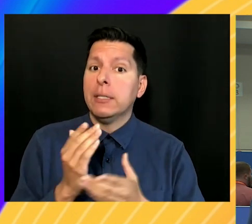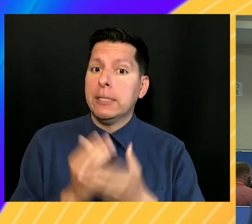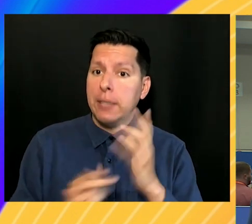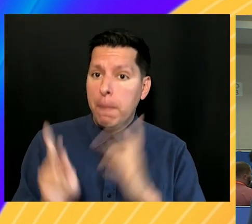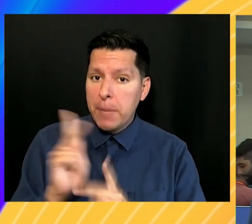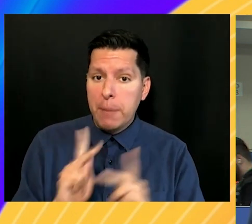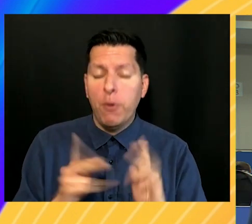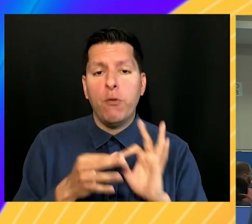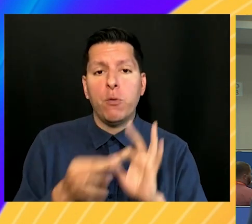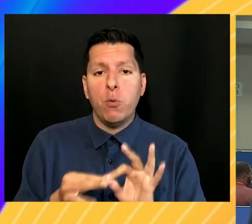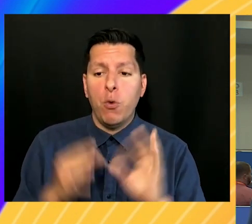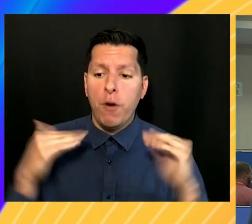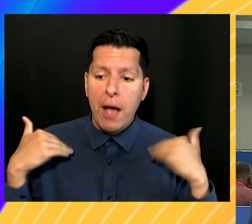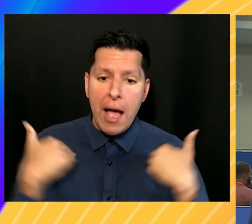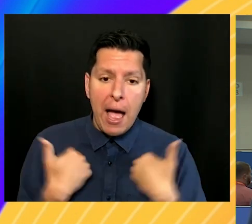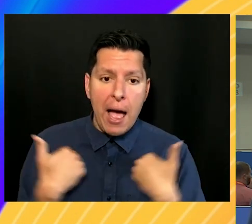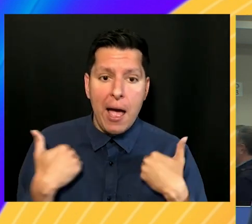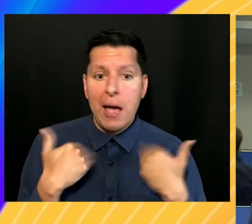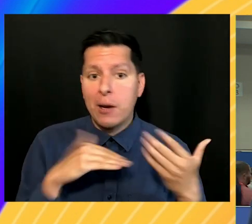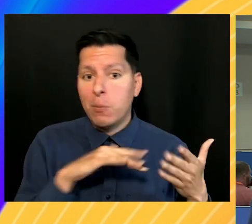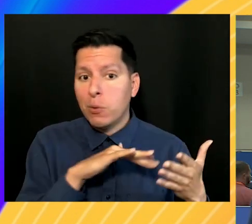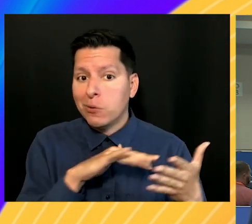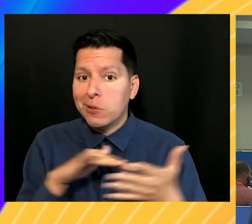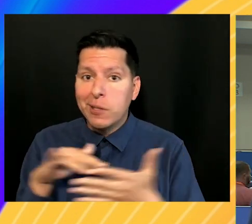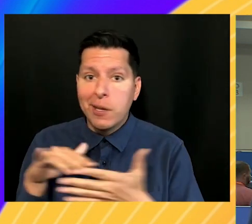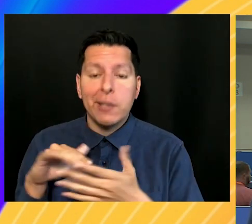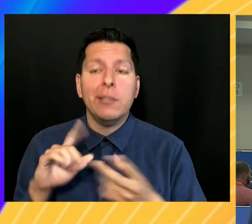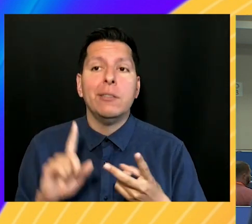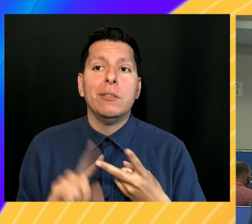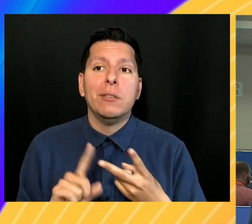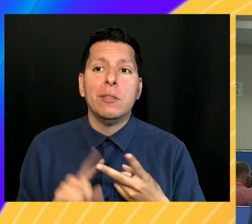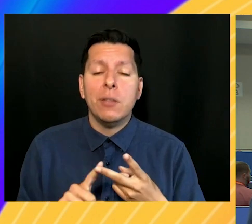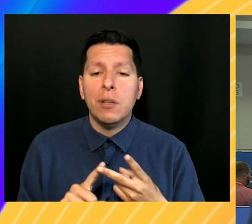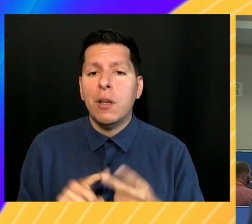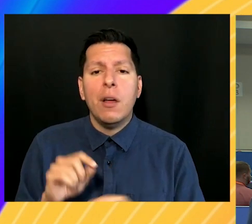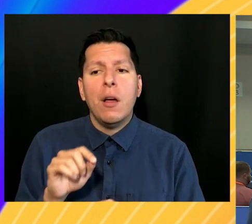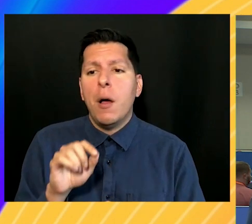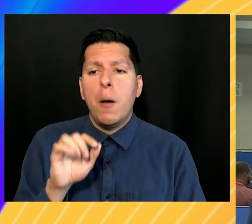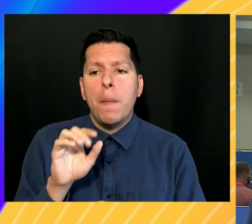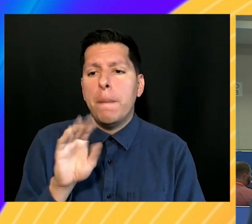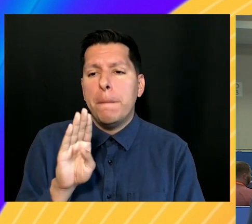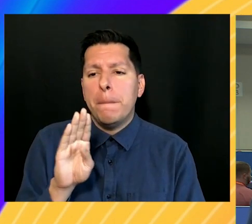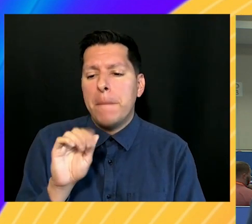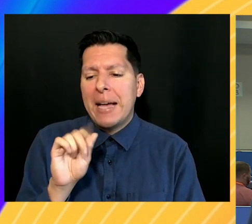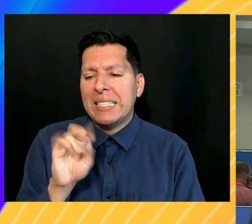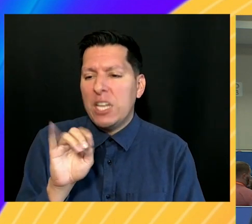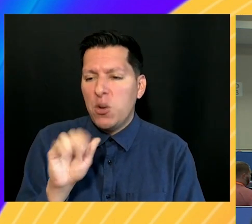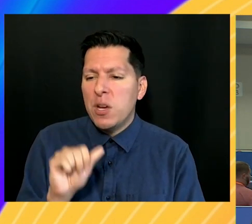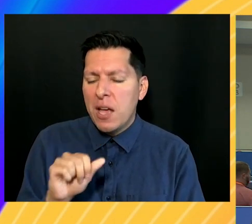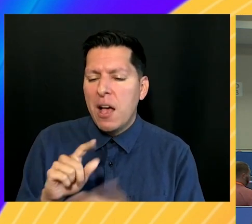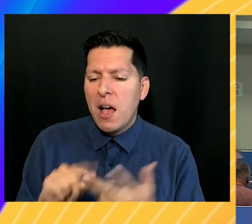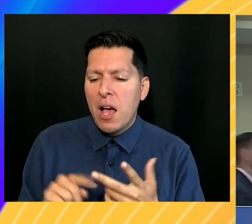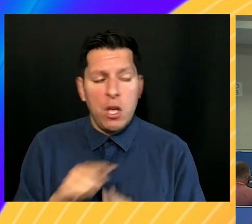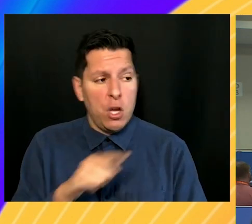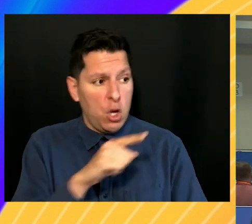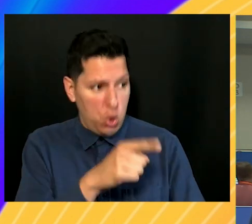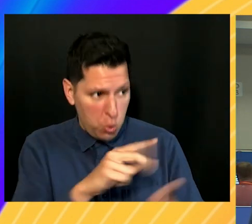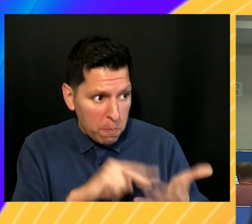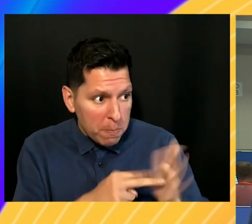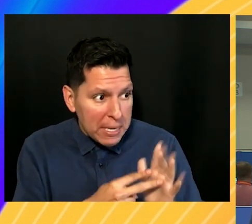doing bacterial studies. Bacterial, viral. Did you just tell me aliens are real? No, though I will say